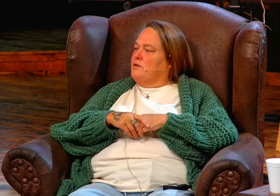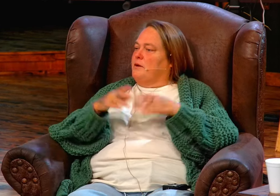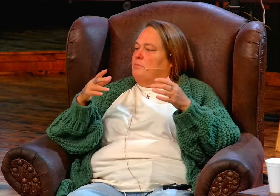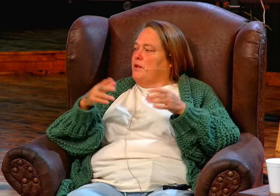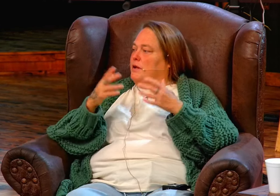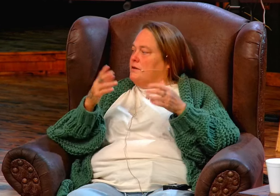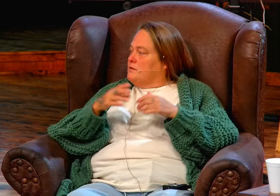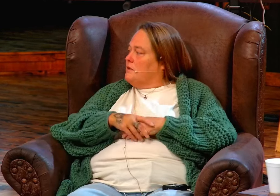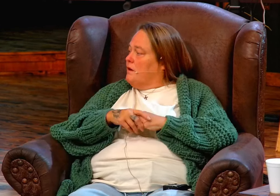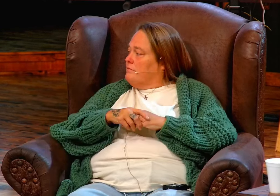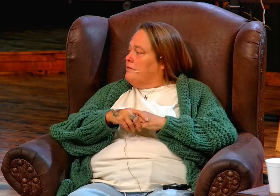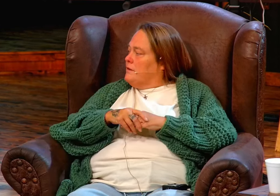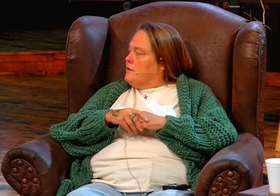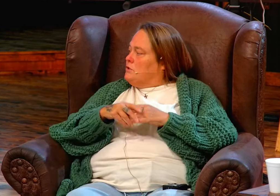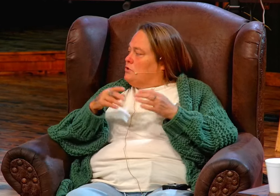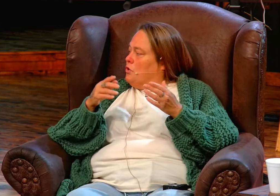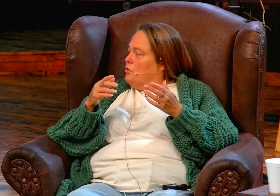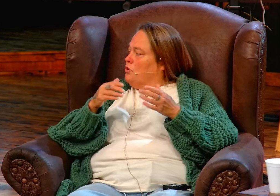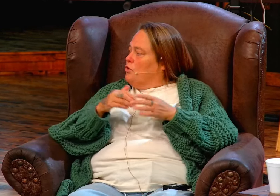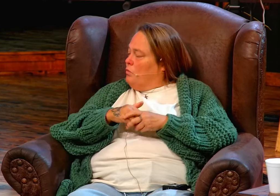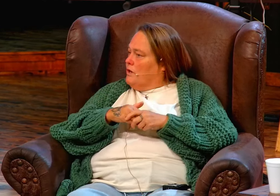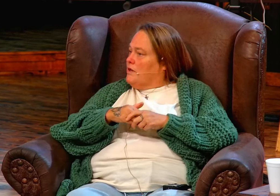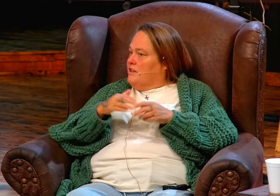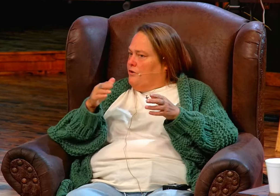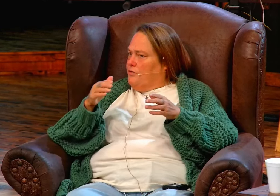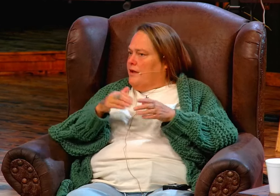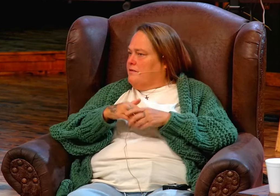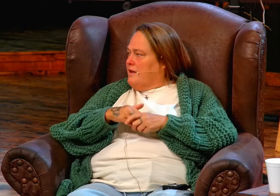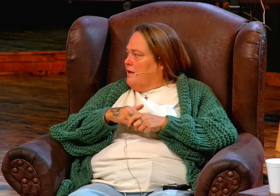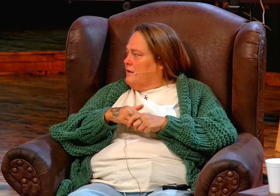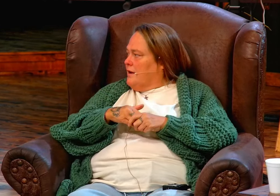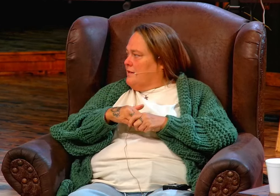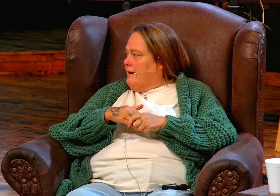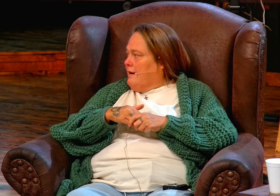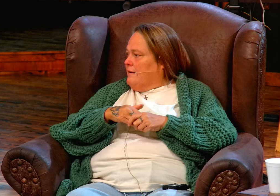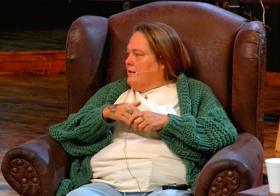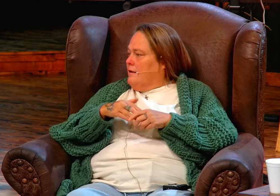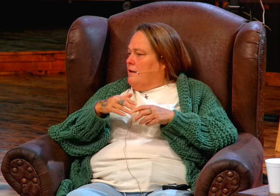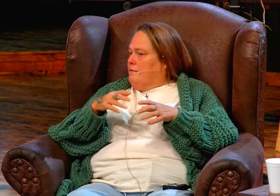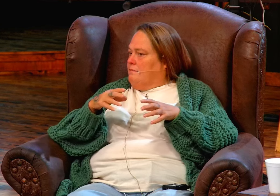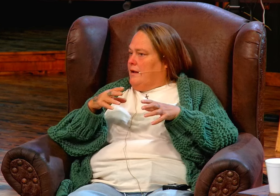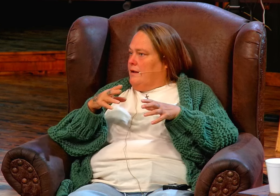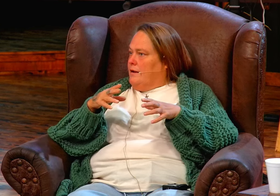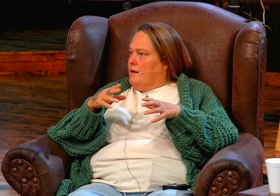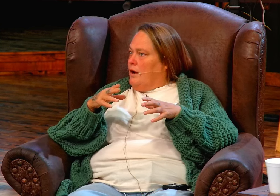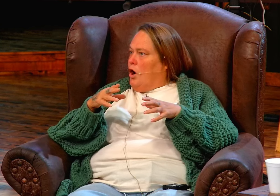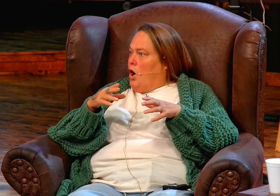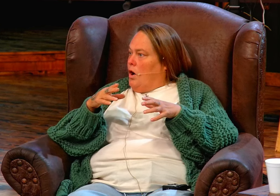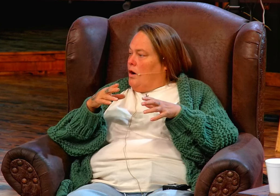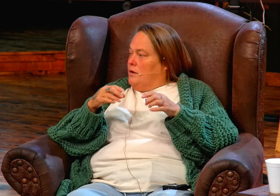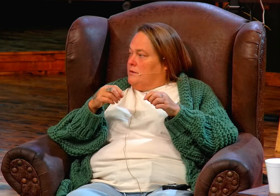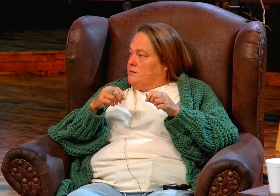let's look at blood and stuff. So you want to clear things out like that, that